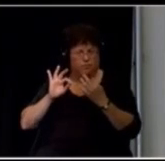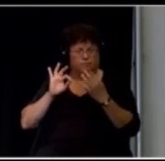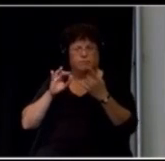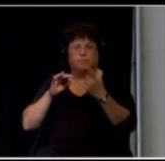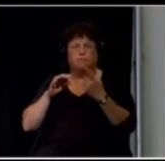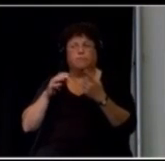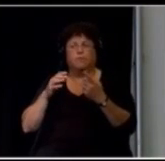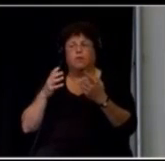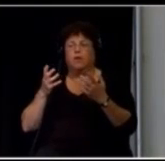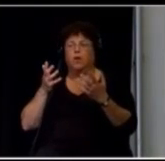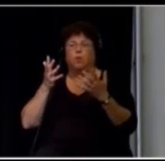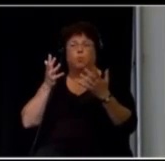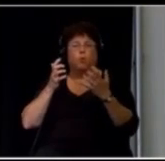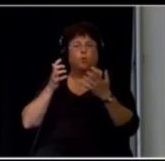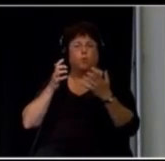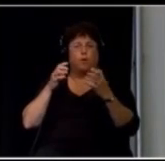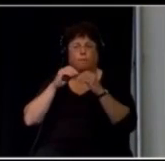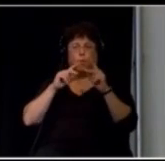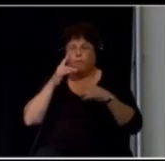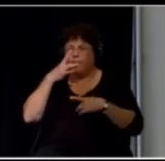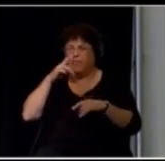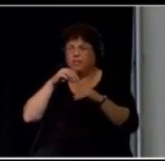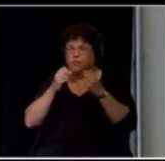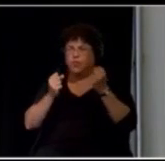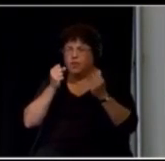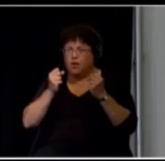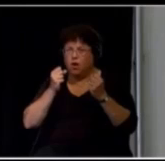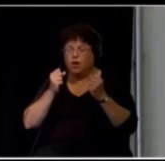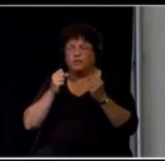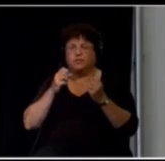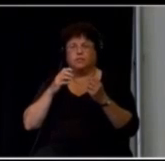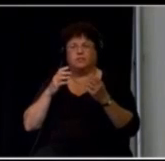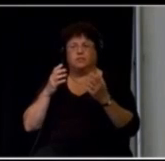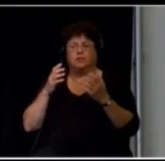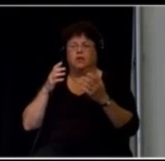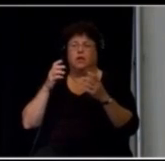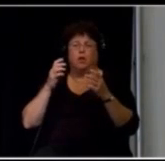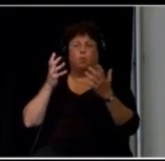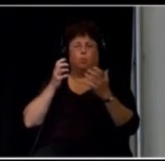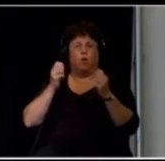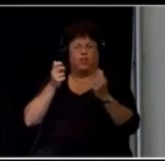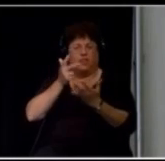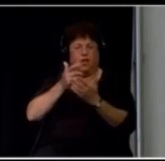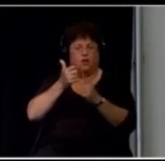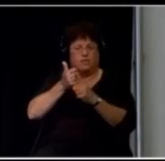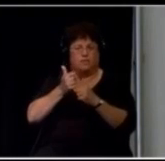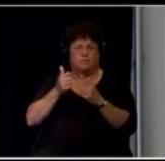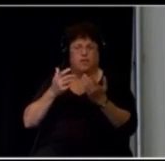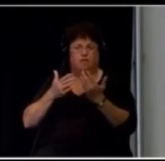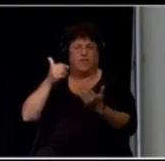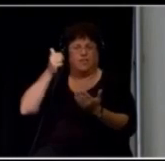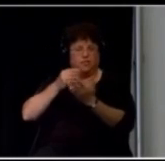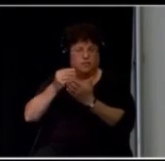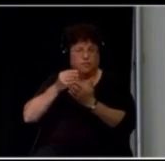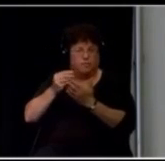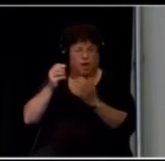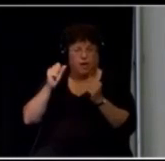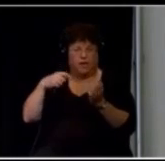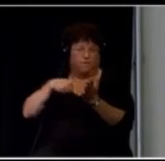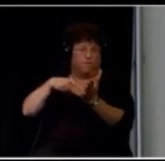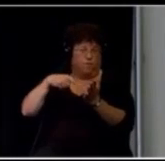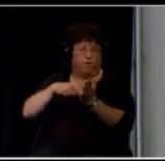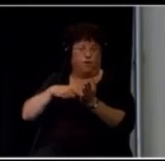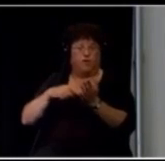compelling, making them more affordable. Same thing with the energy storage products. Those are key